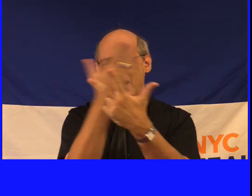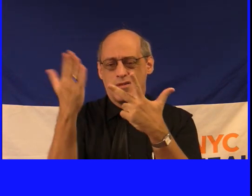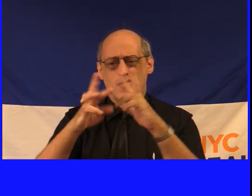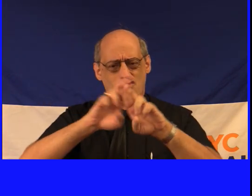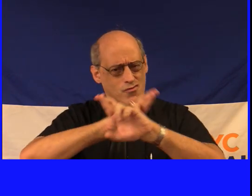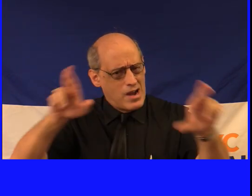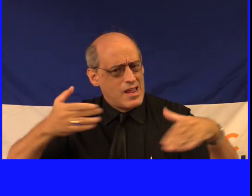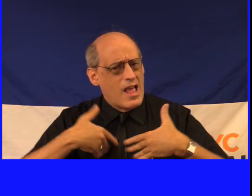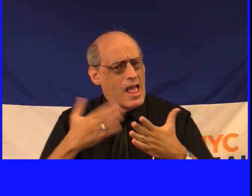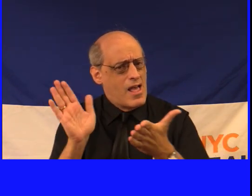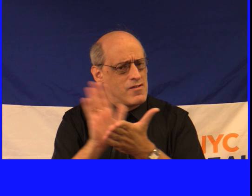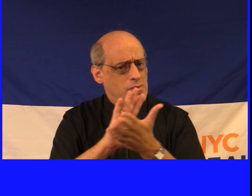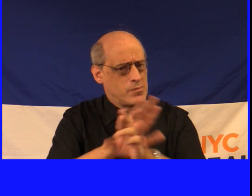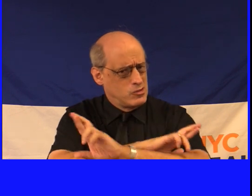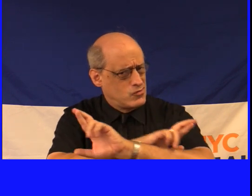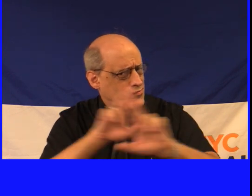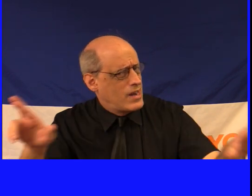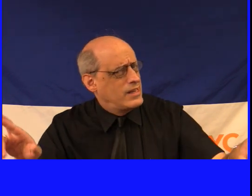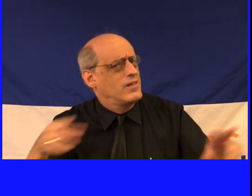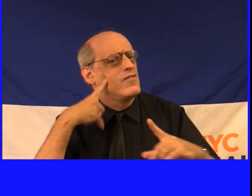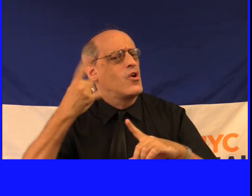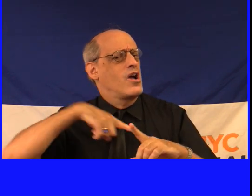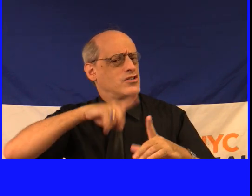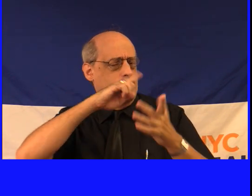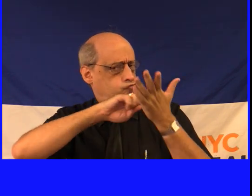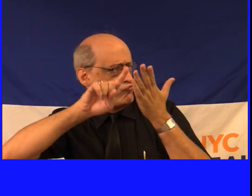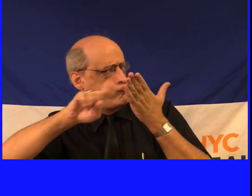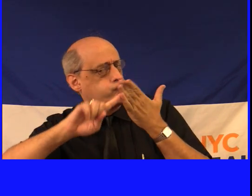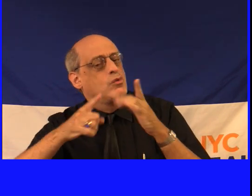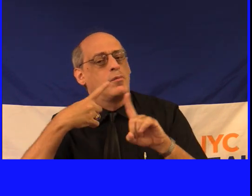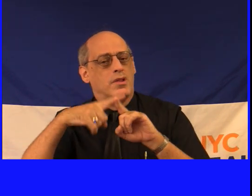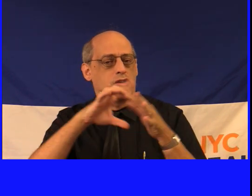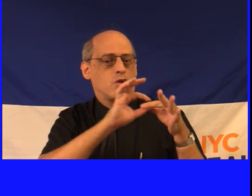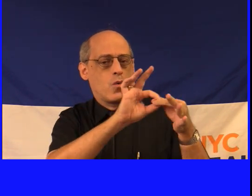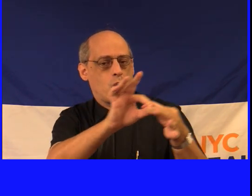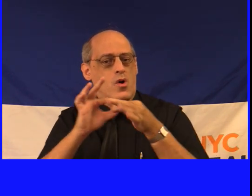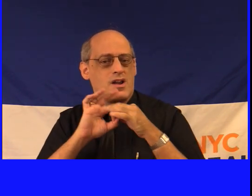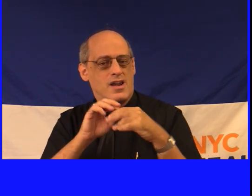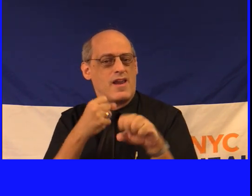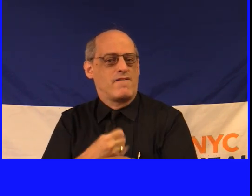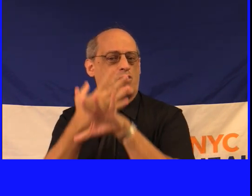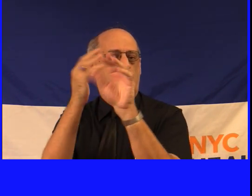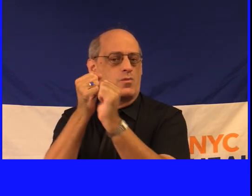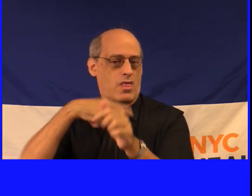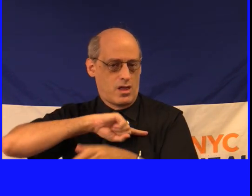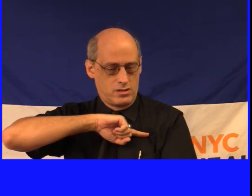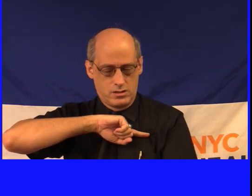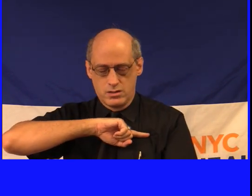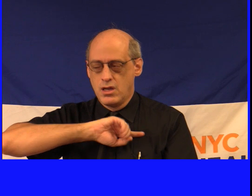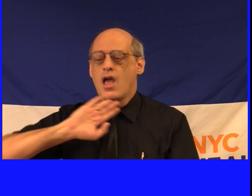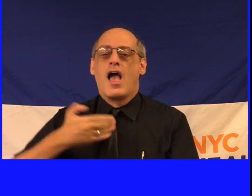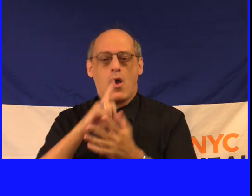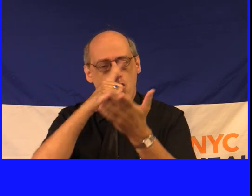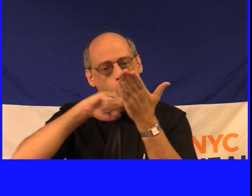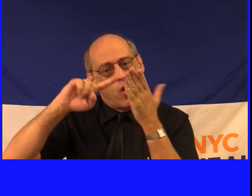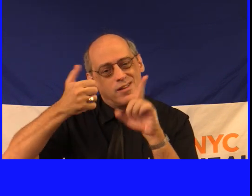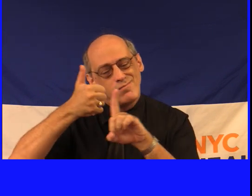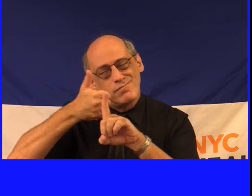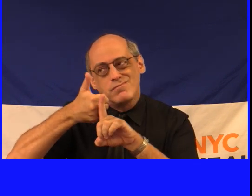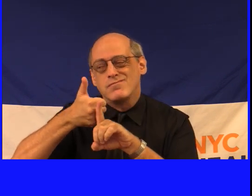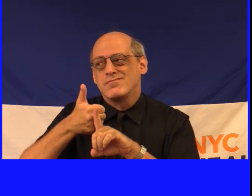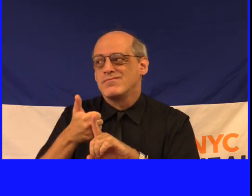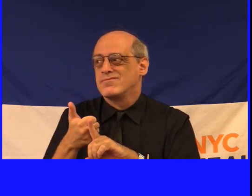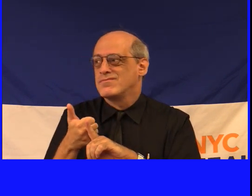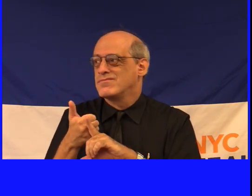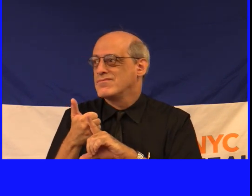all the books and records ready for our audit, and also coordinating it virtually here with us. Our audit is a